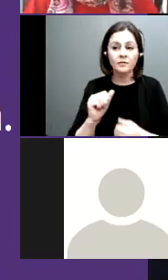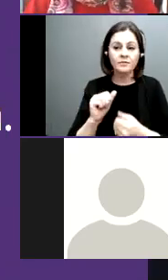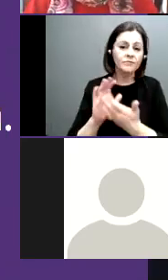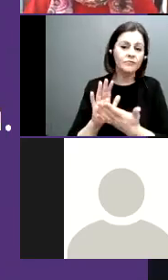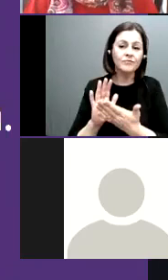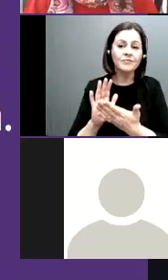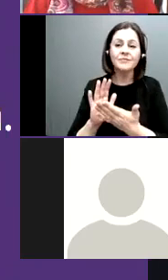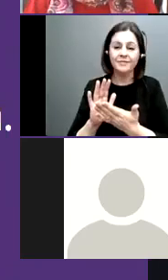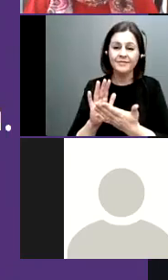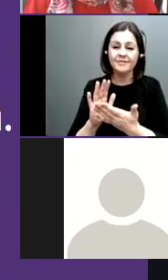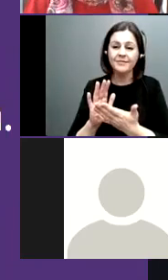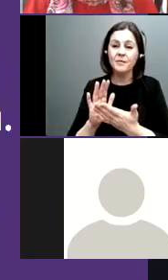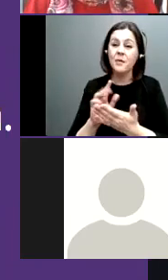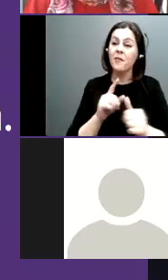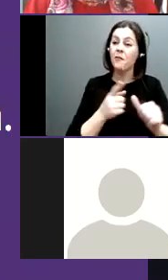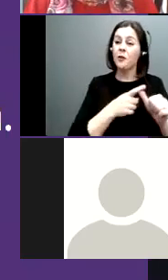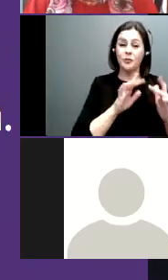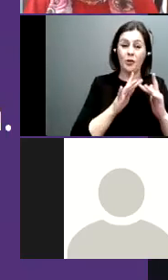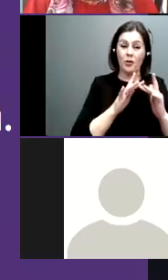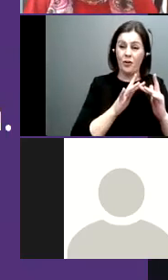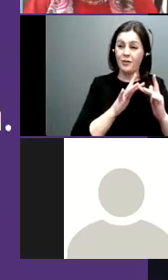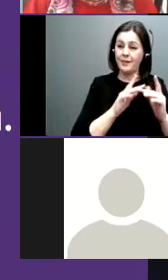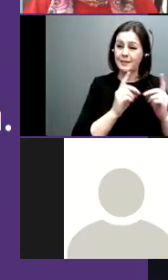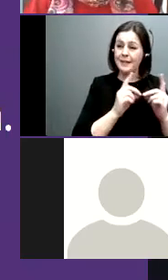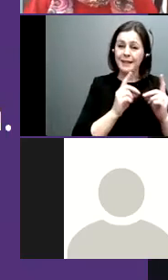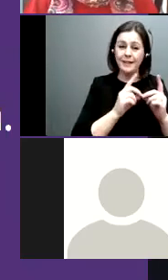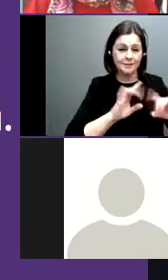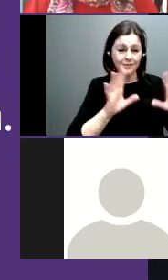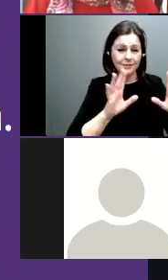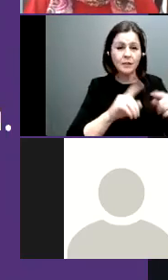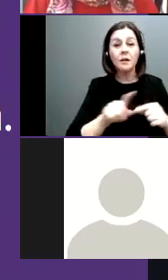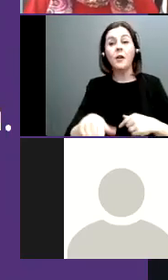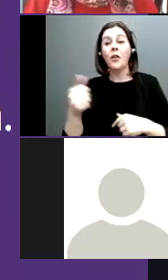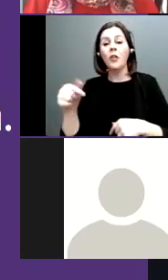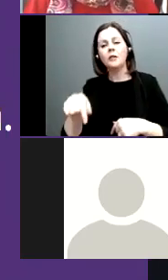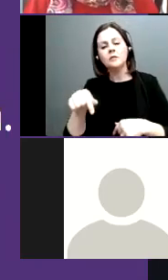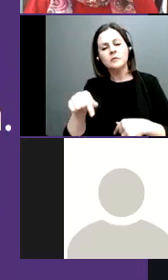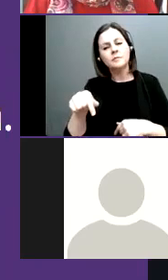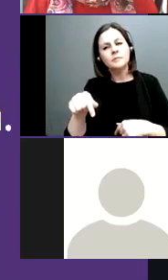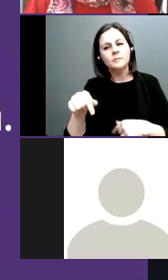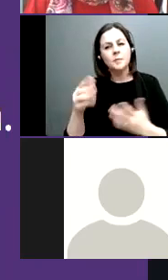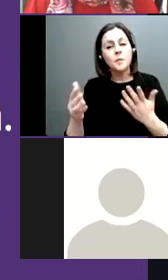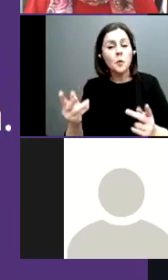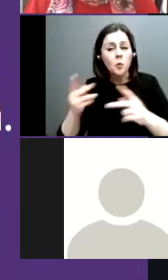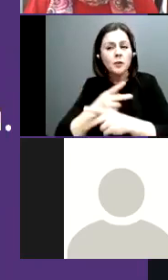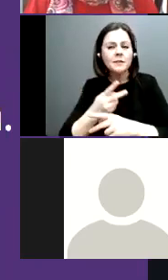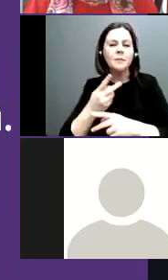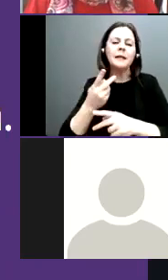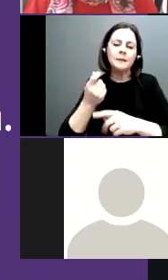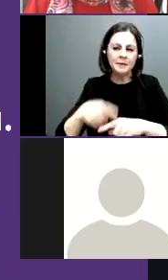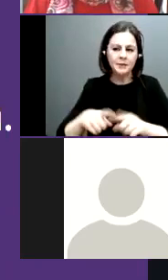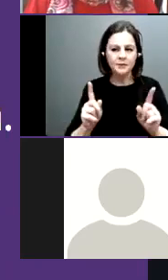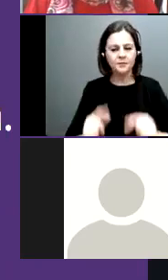one that I spoke to, but it's just a little bit different. We know that